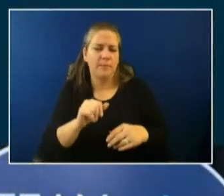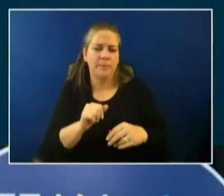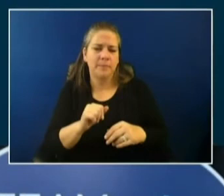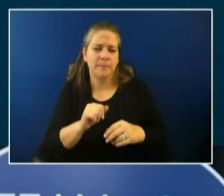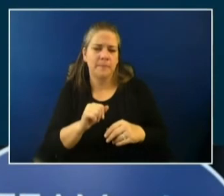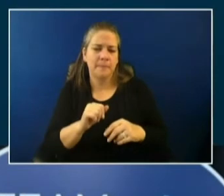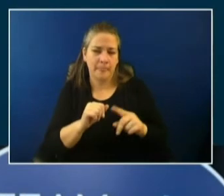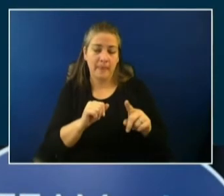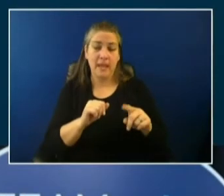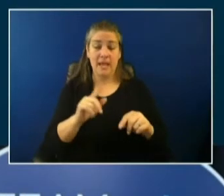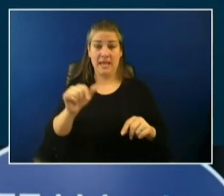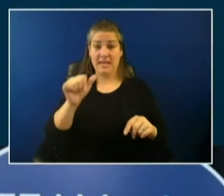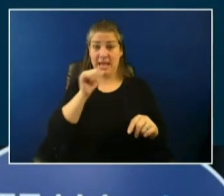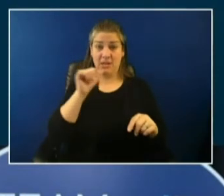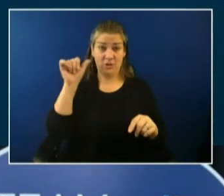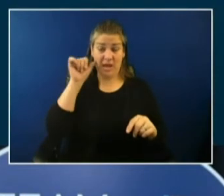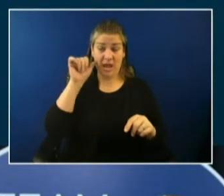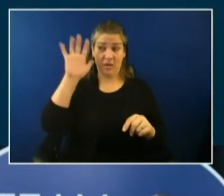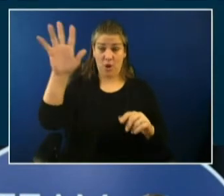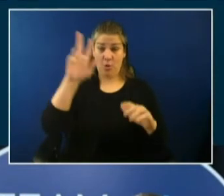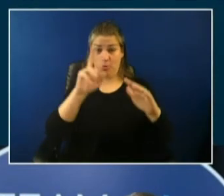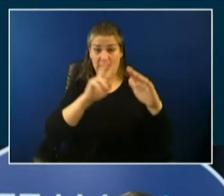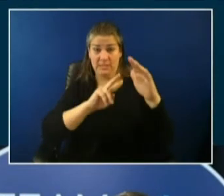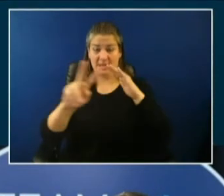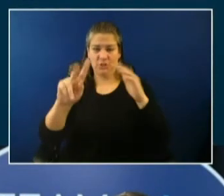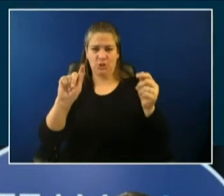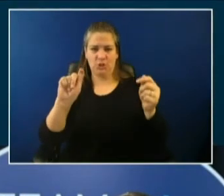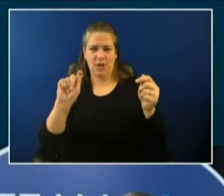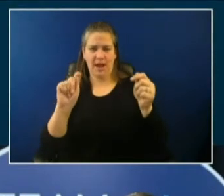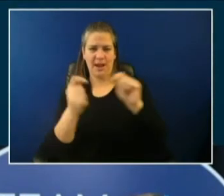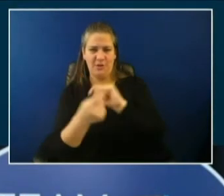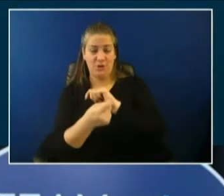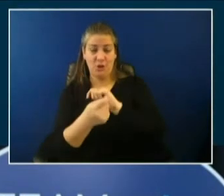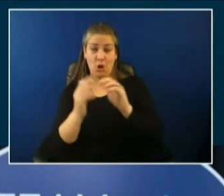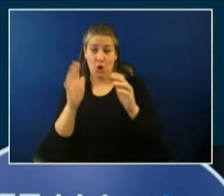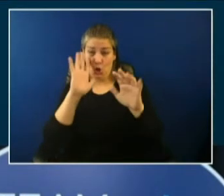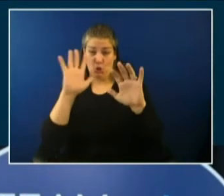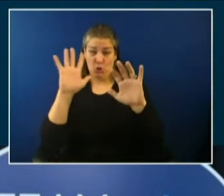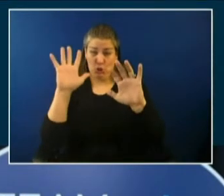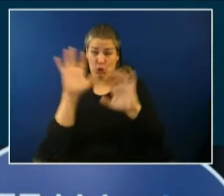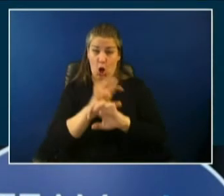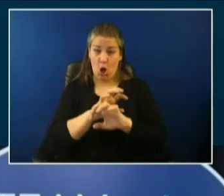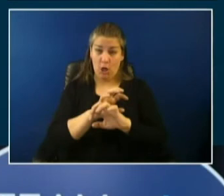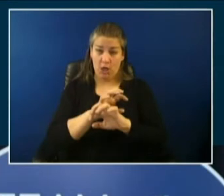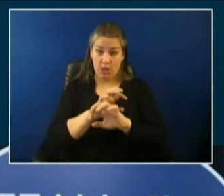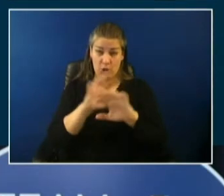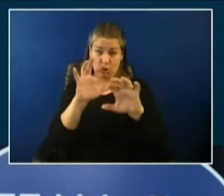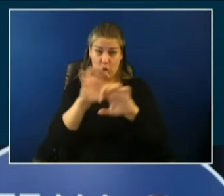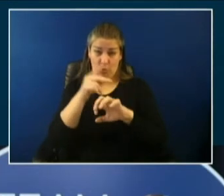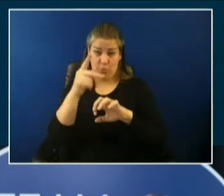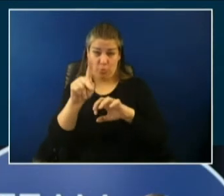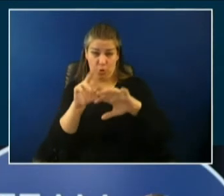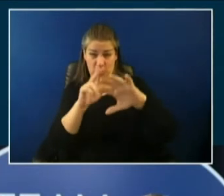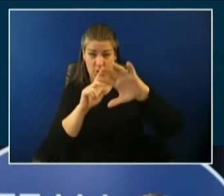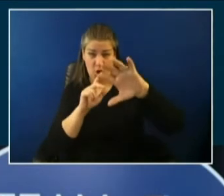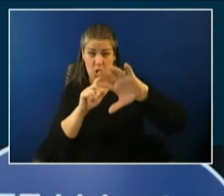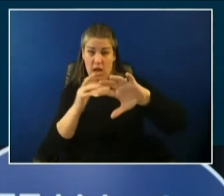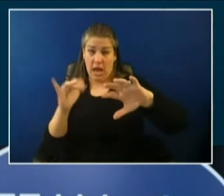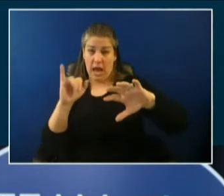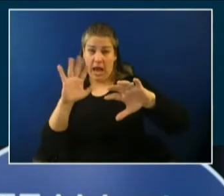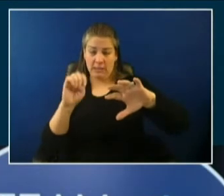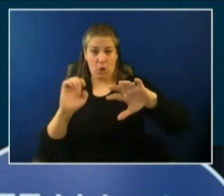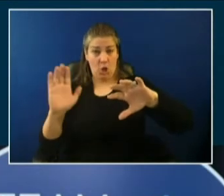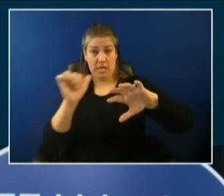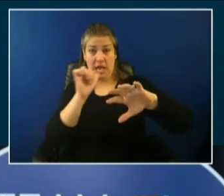since yesterday. That dark purple area, which is the most concerning for ice, used to run all the way over to